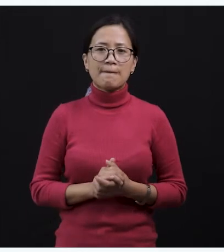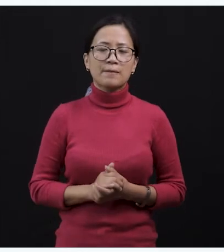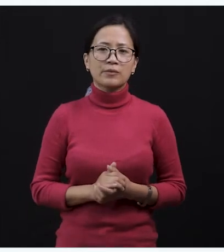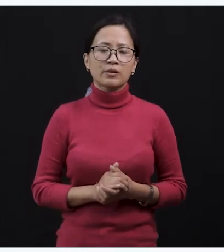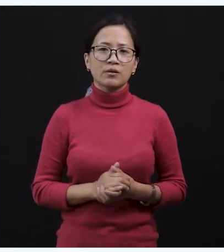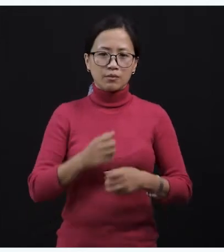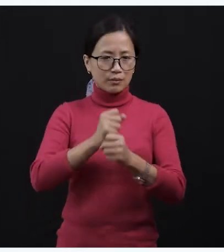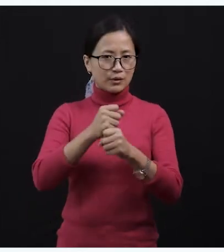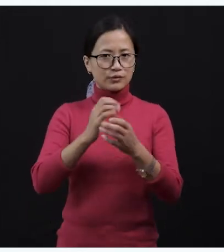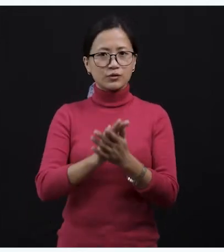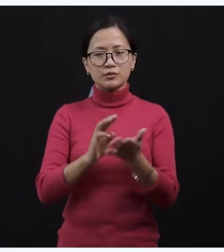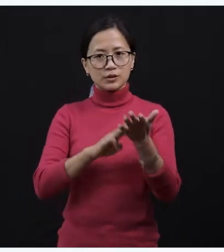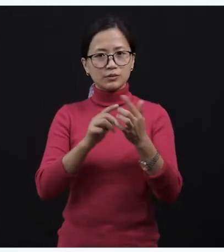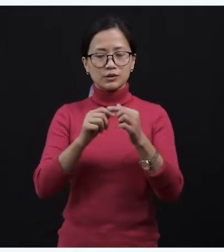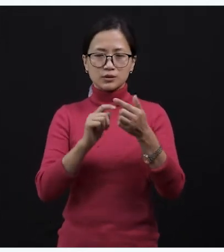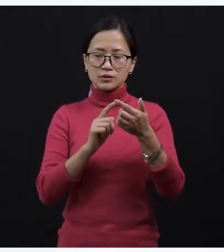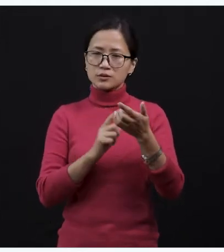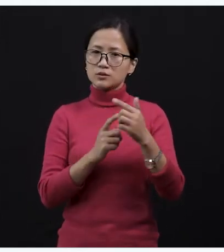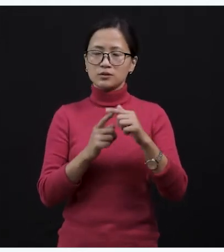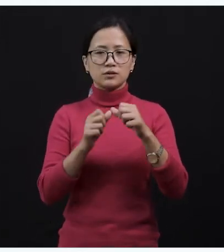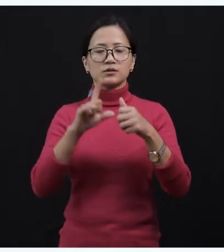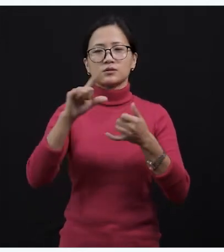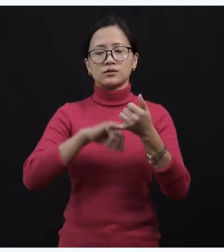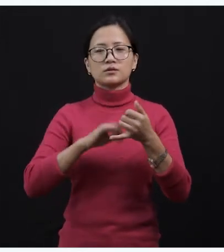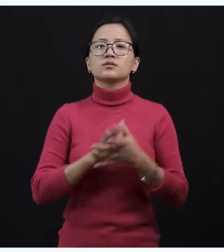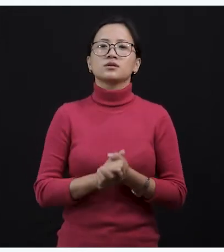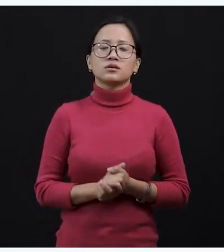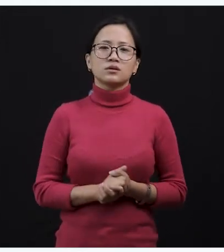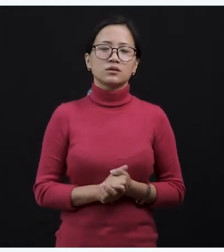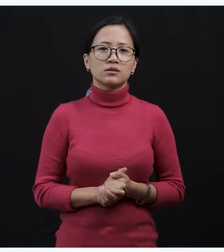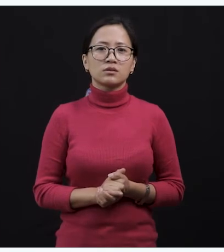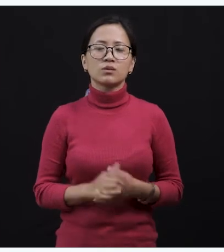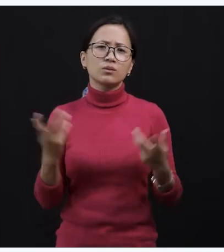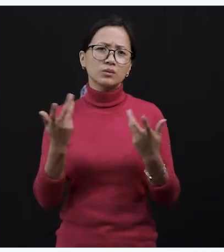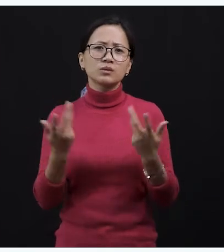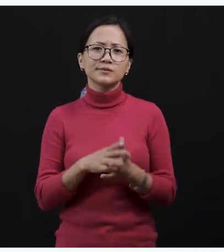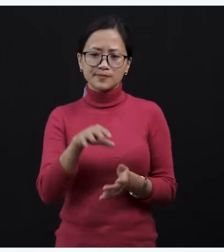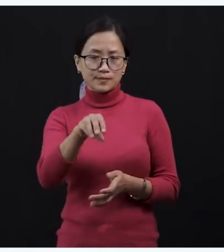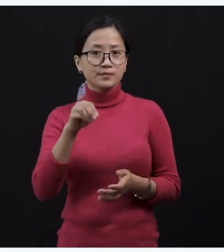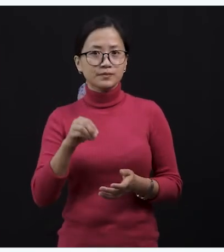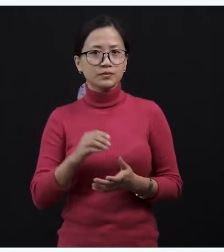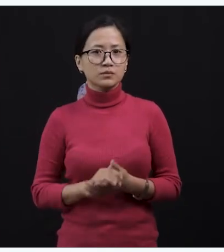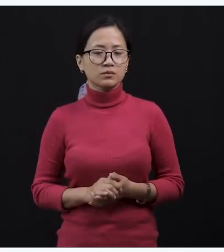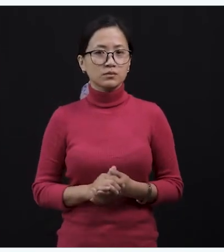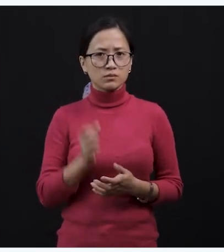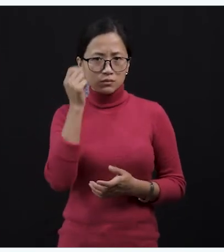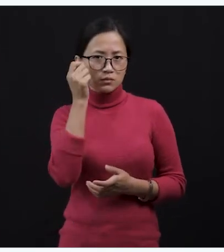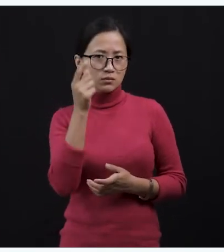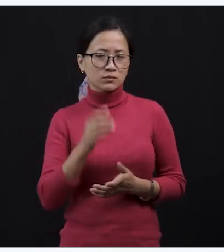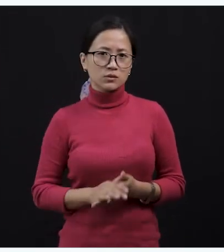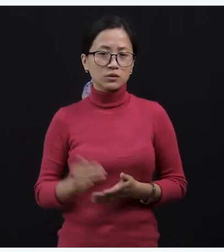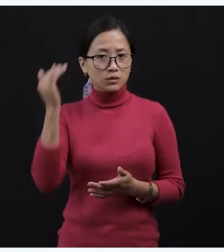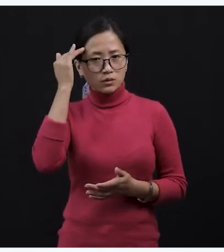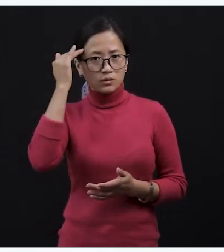These are all made from metals, right? And now we know from where we get the metals. So